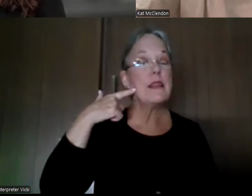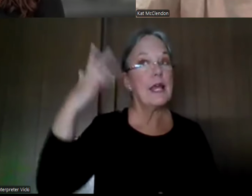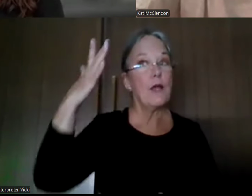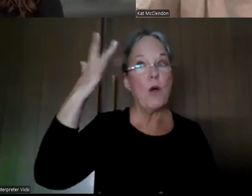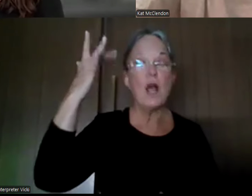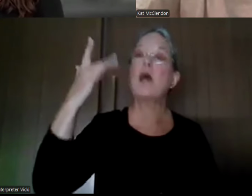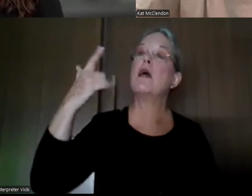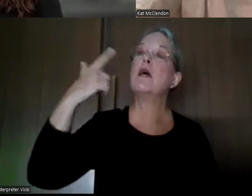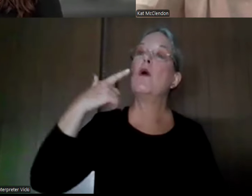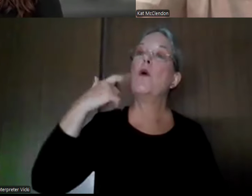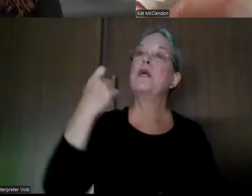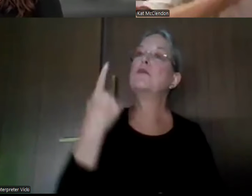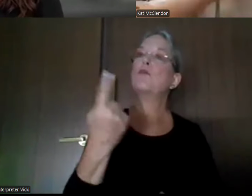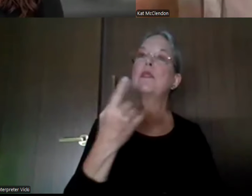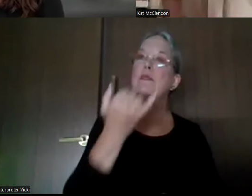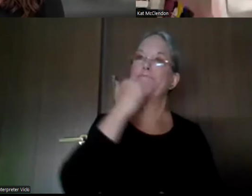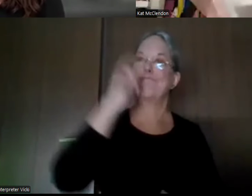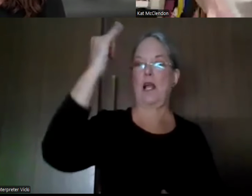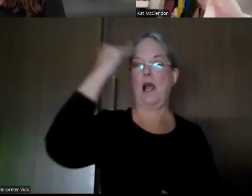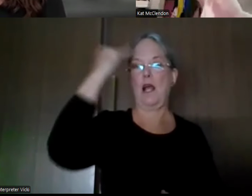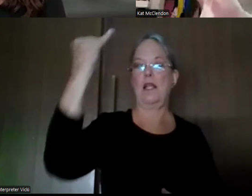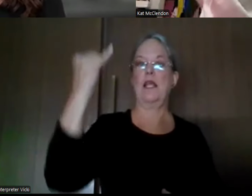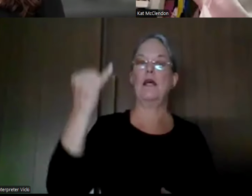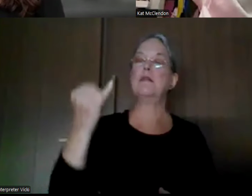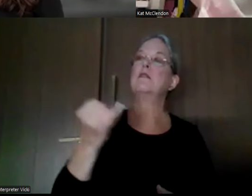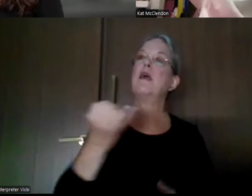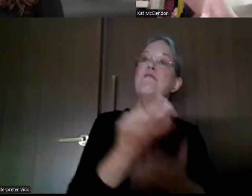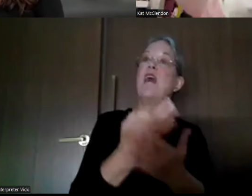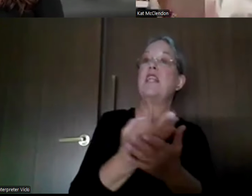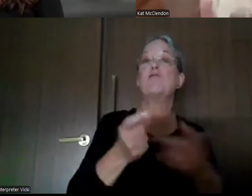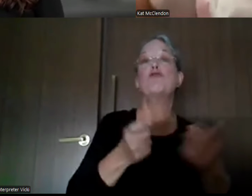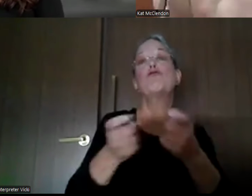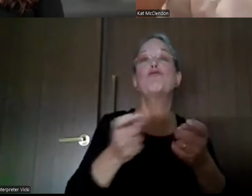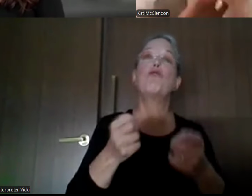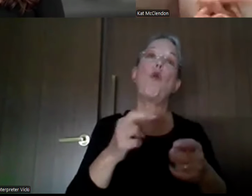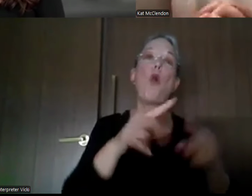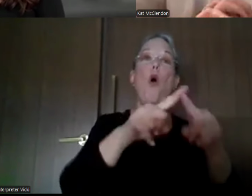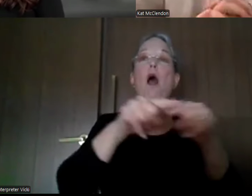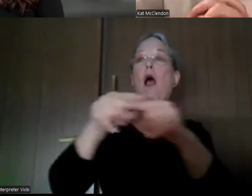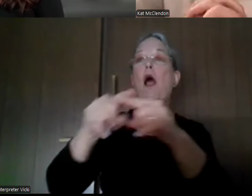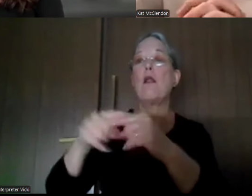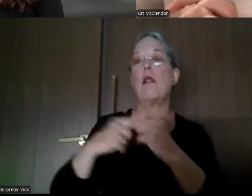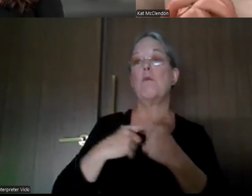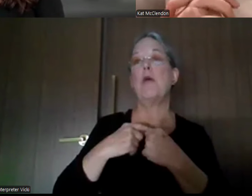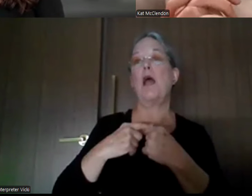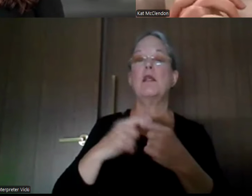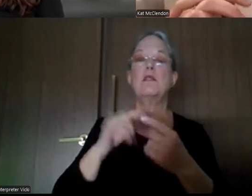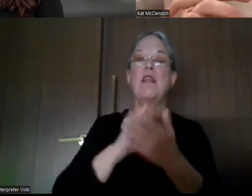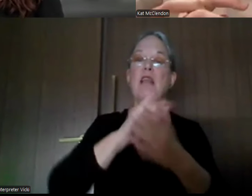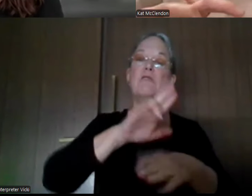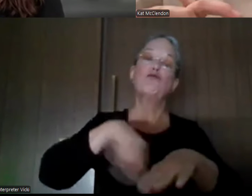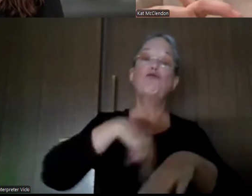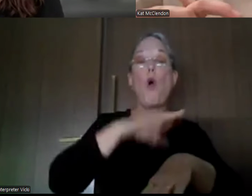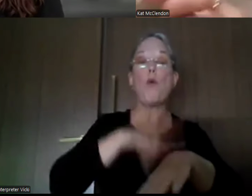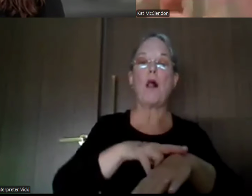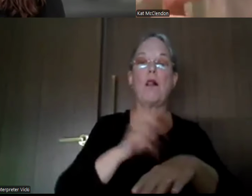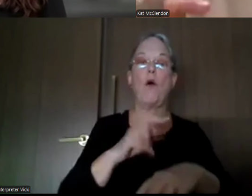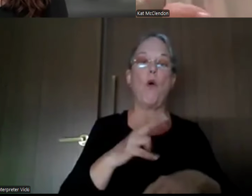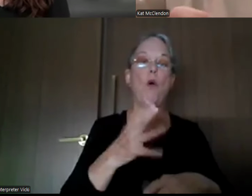of the misconceptions is maybe that financial control or dependence is just seen as normal or even like romantic